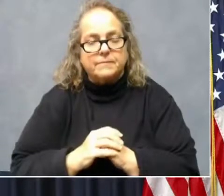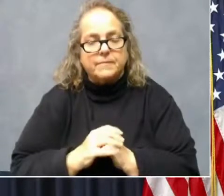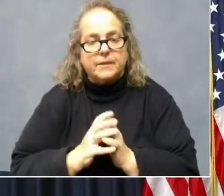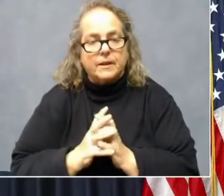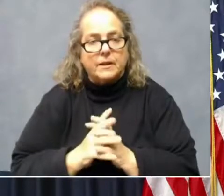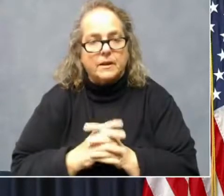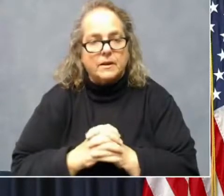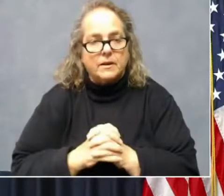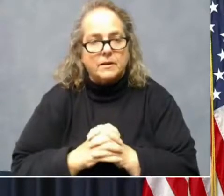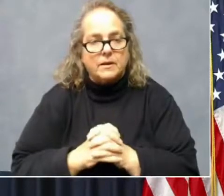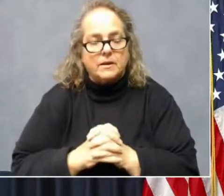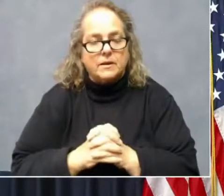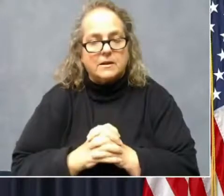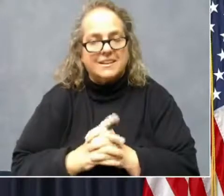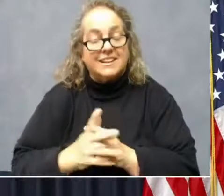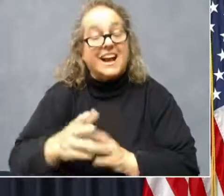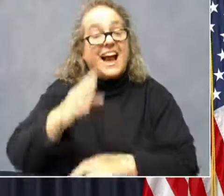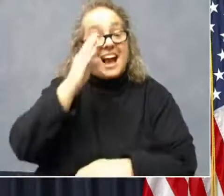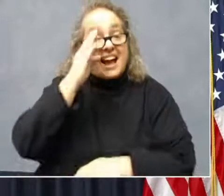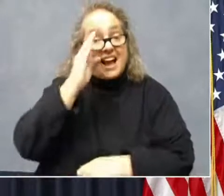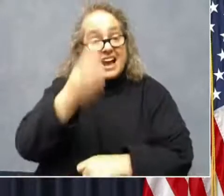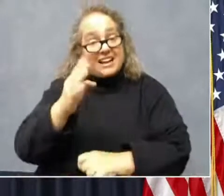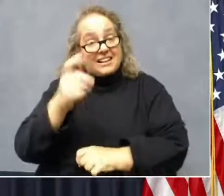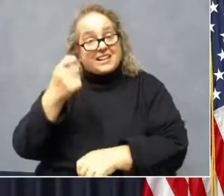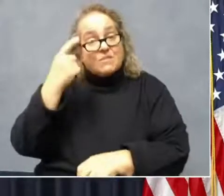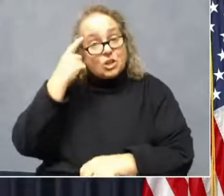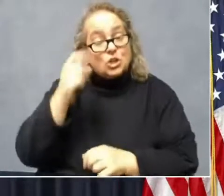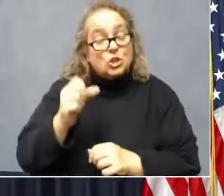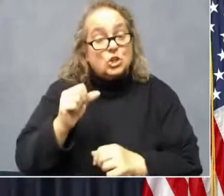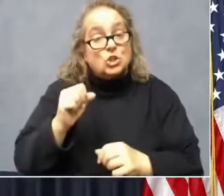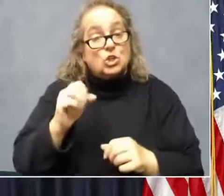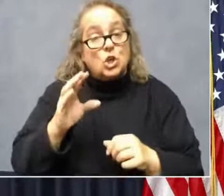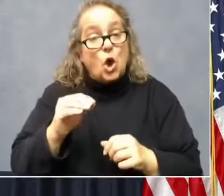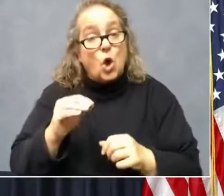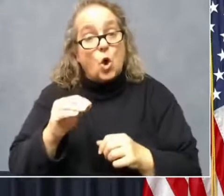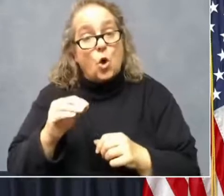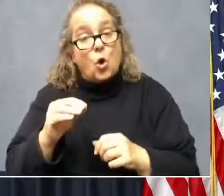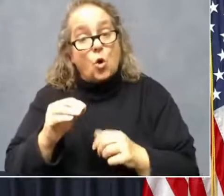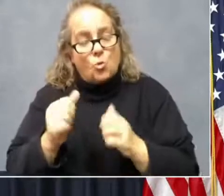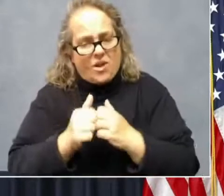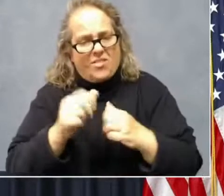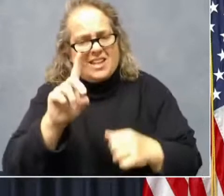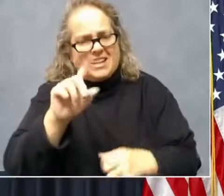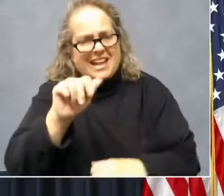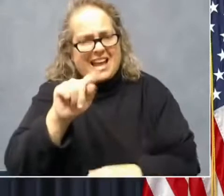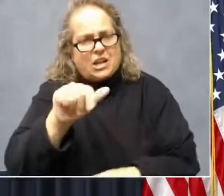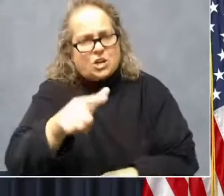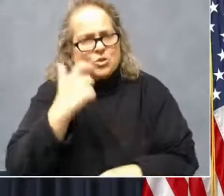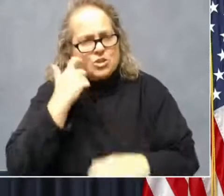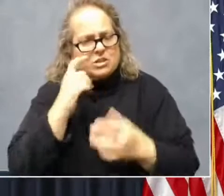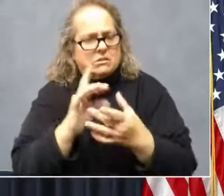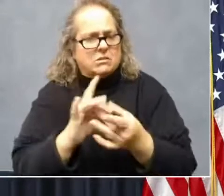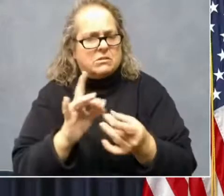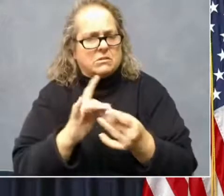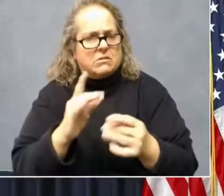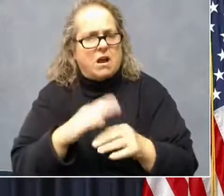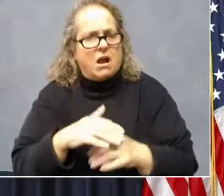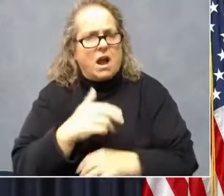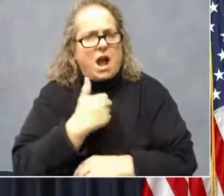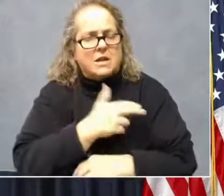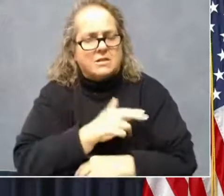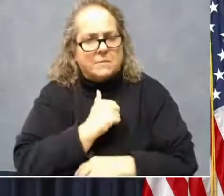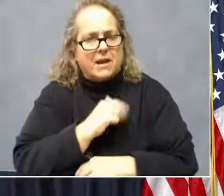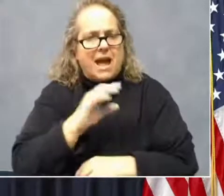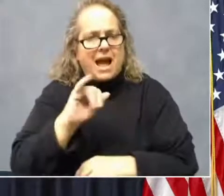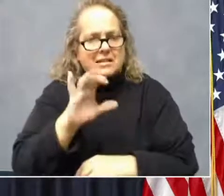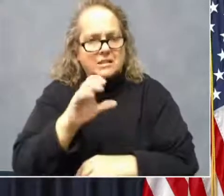Hi, Governor. So in regards to the data you just presented on the hospital capacity, ICU beds, that sort of thing,